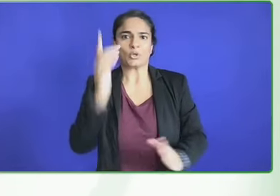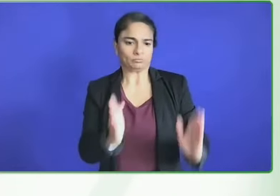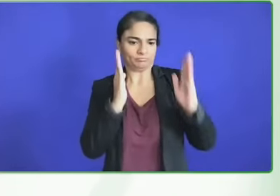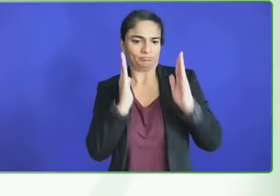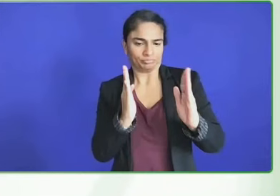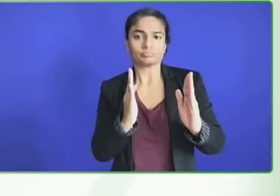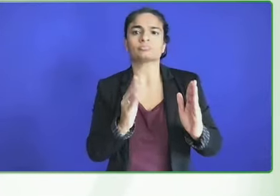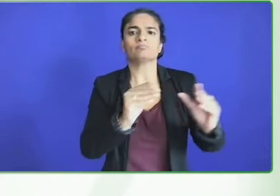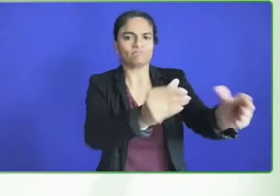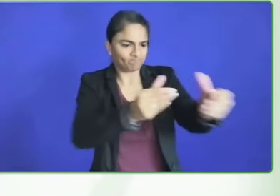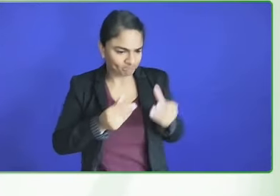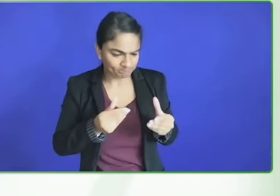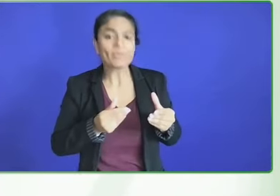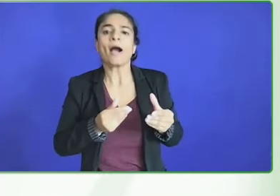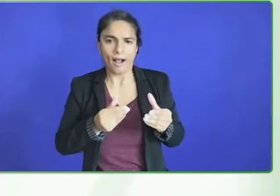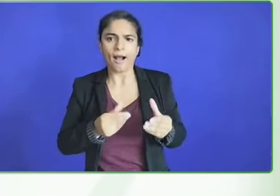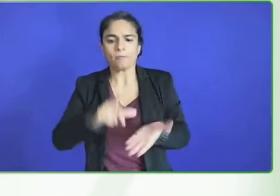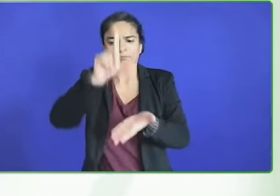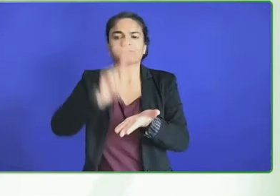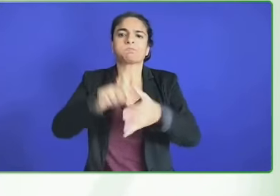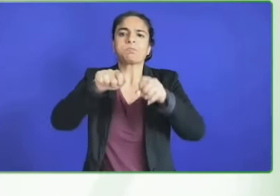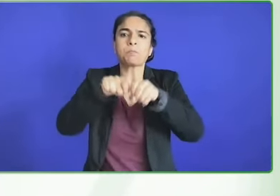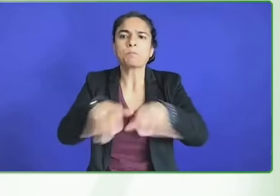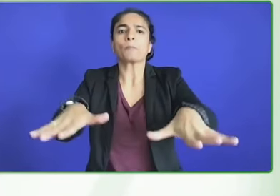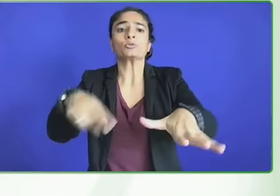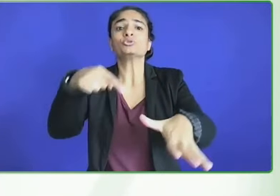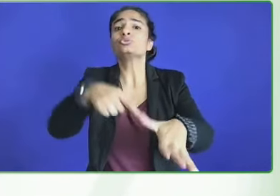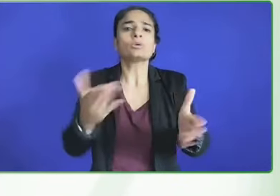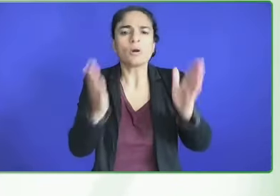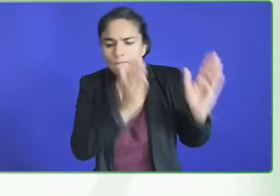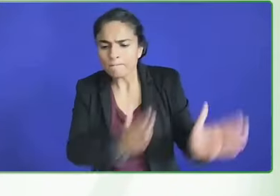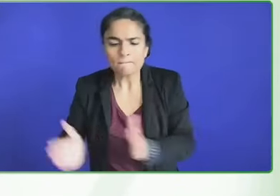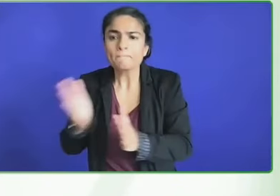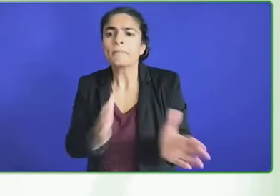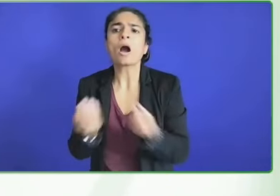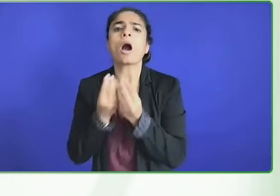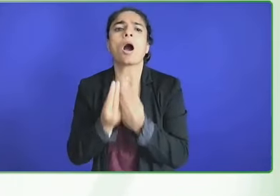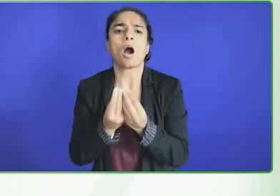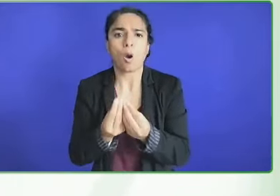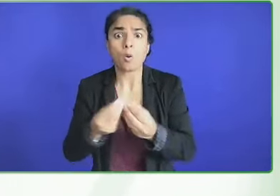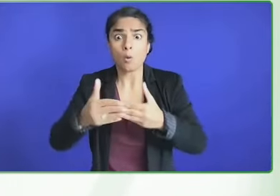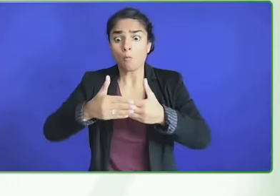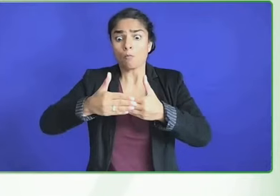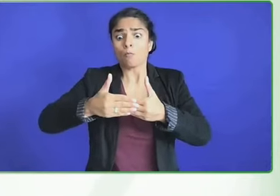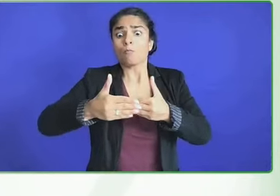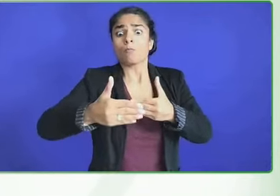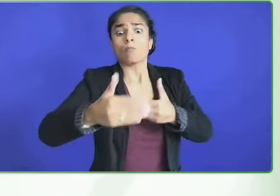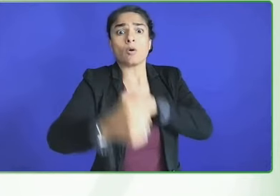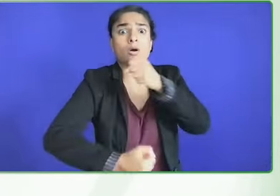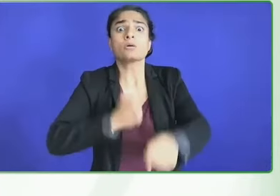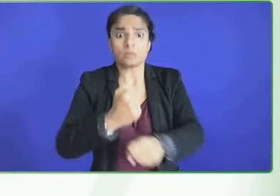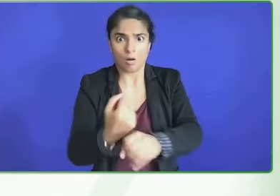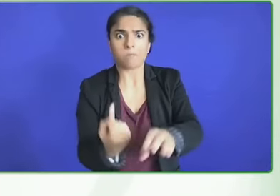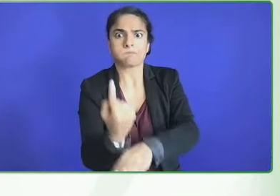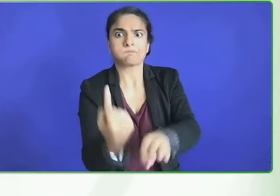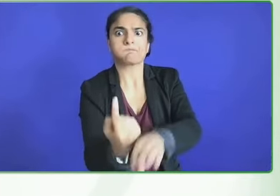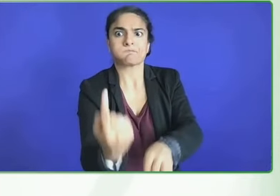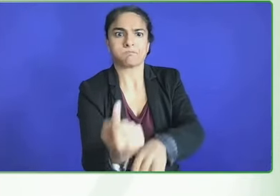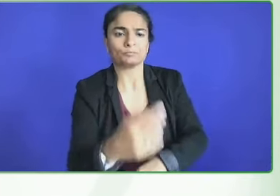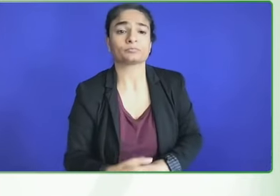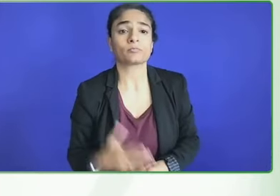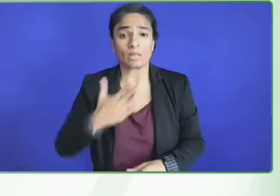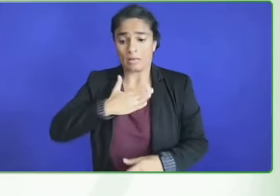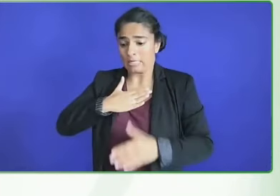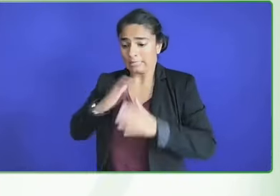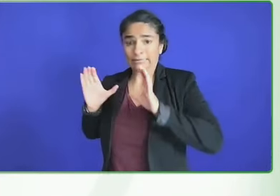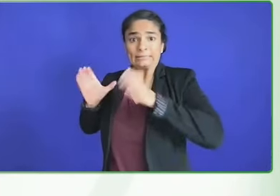governs federally regulated entities, but its main focus is on making systems responsible for proactively removing barriers, and